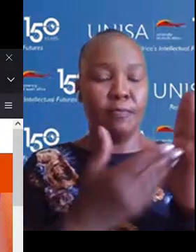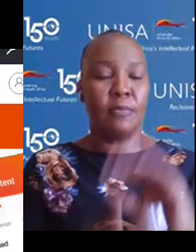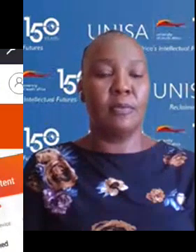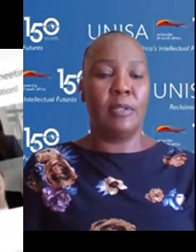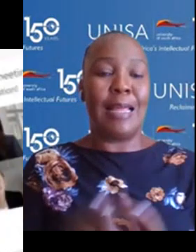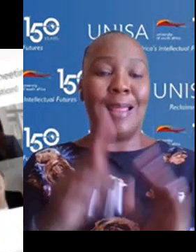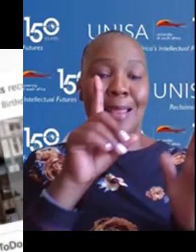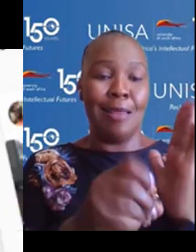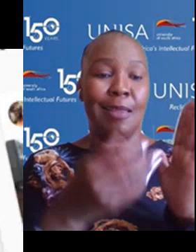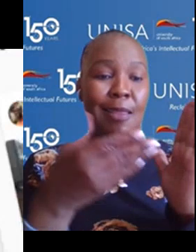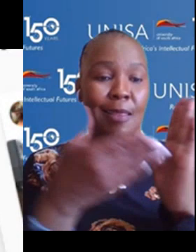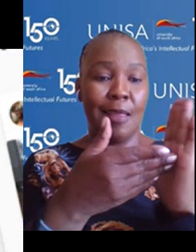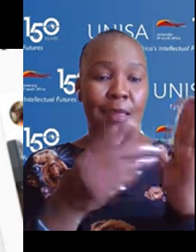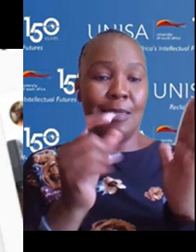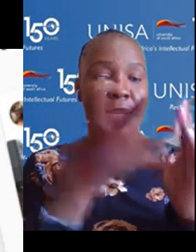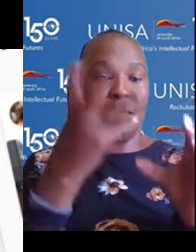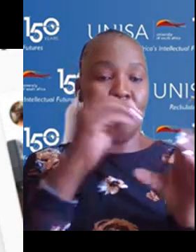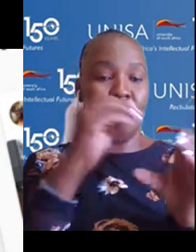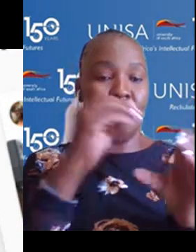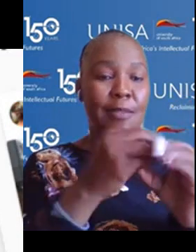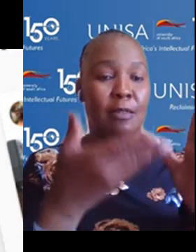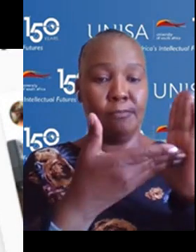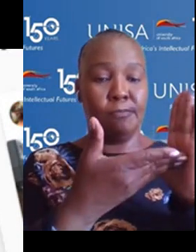just click on the sign in button over here.